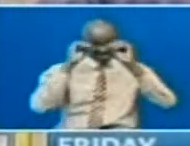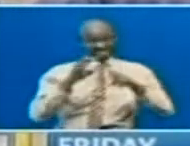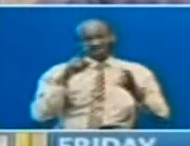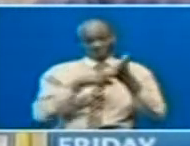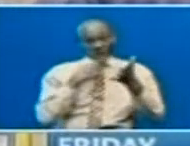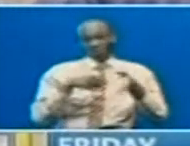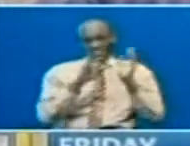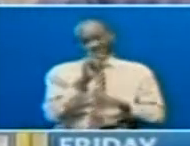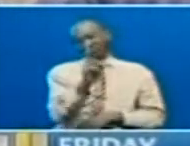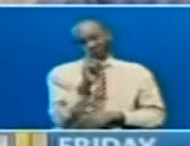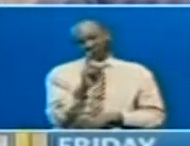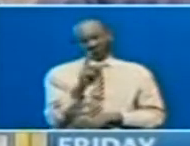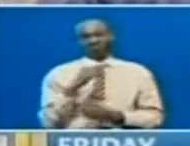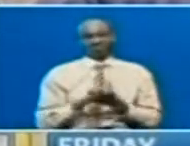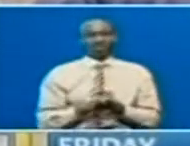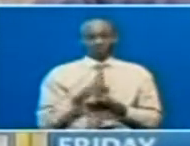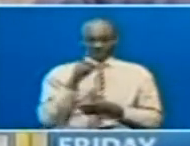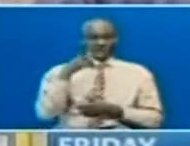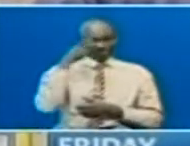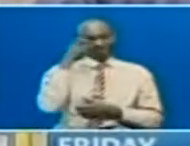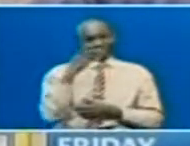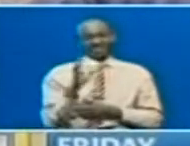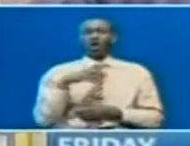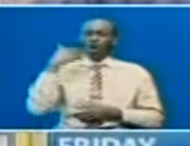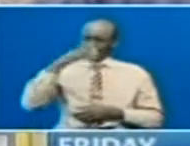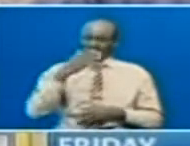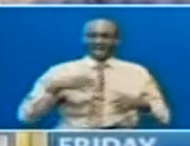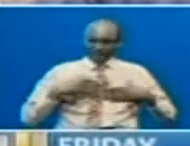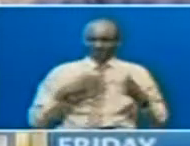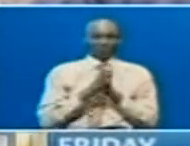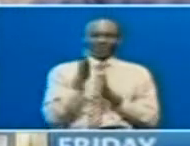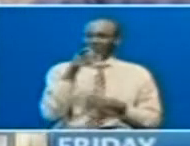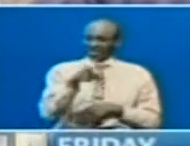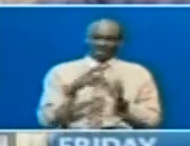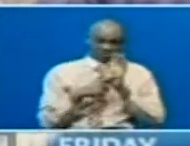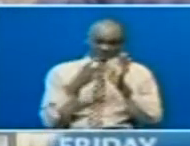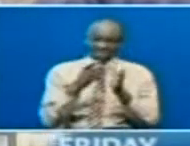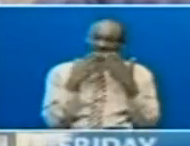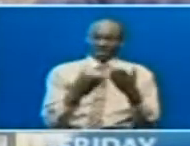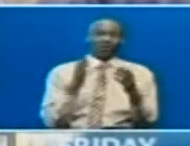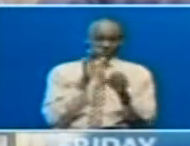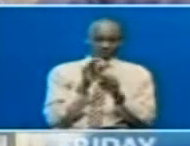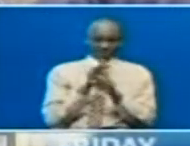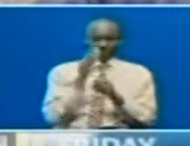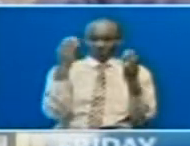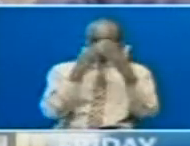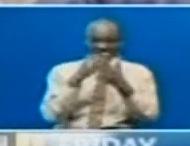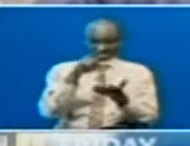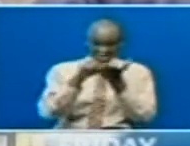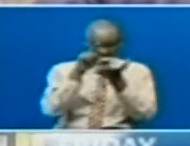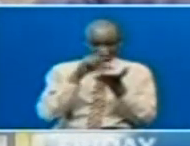and the pupils. Celsius, got that one, Willis. Willis, always a pleasure having you on the show. Thank you very much for tonight's